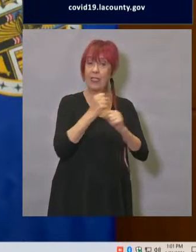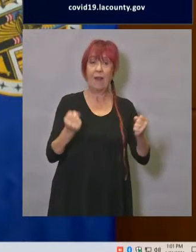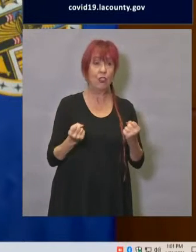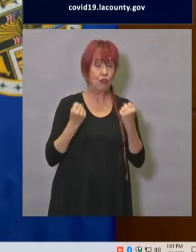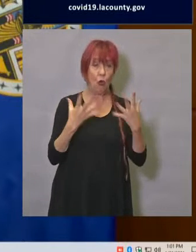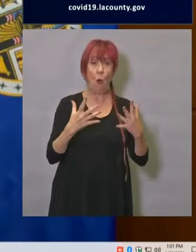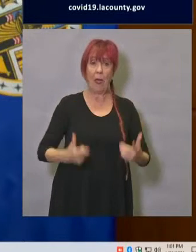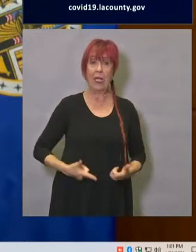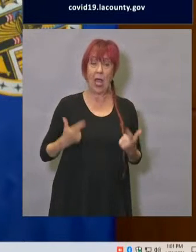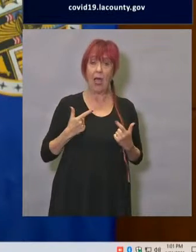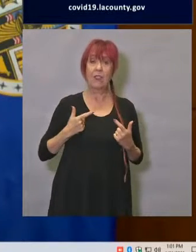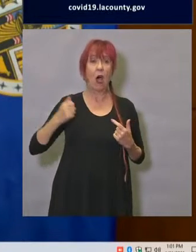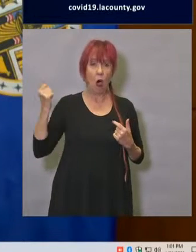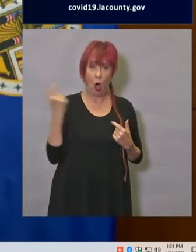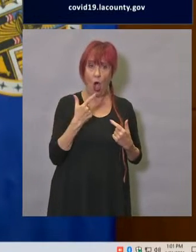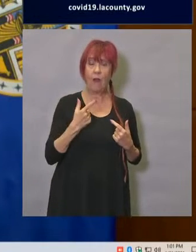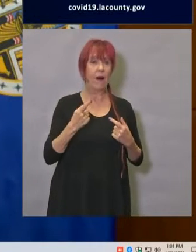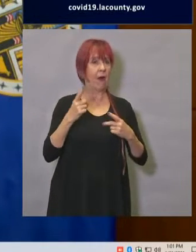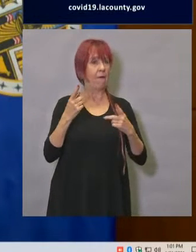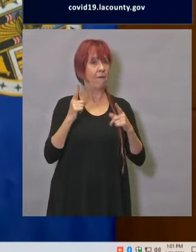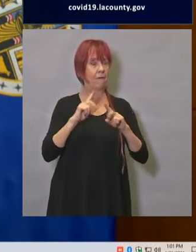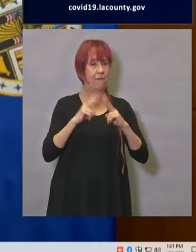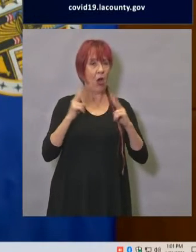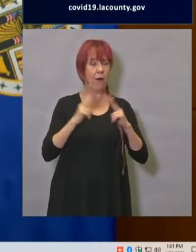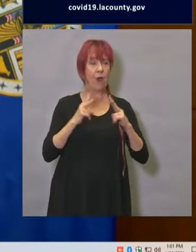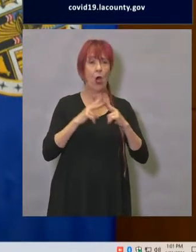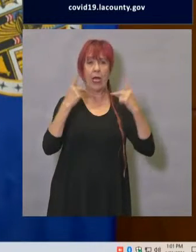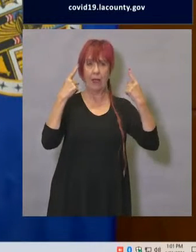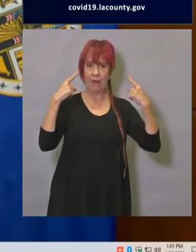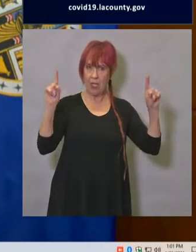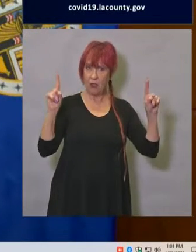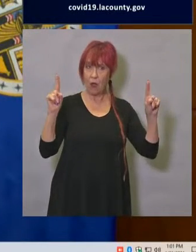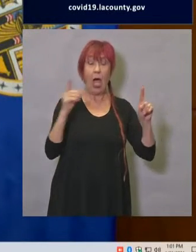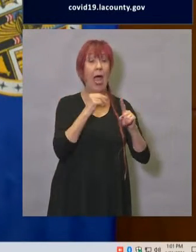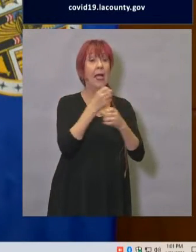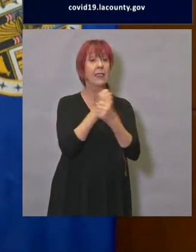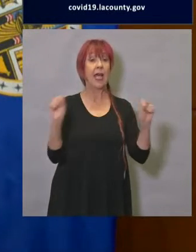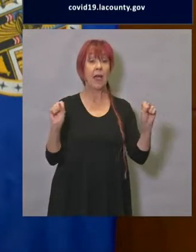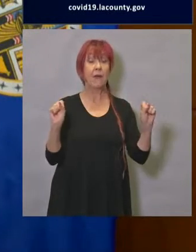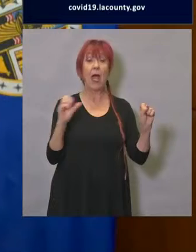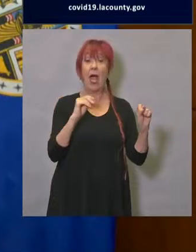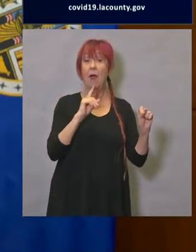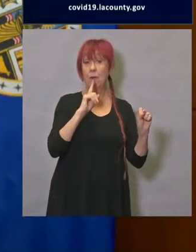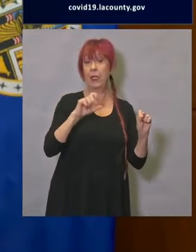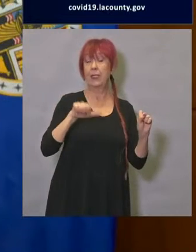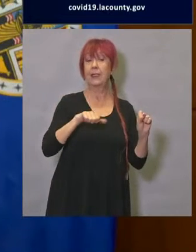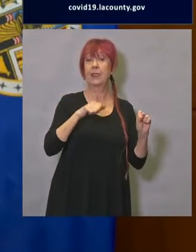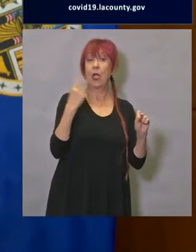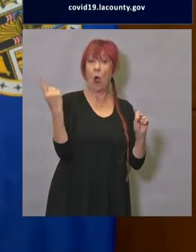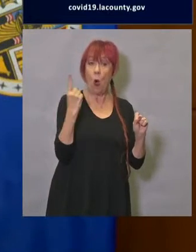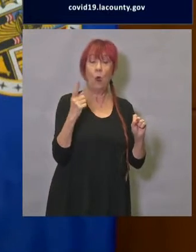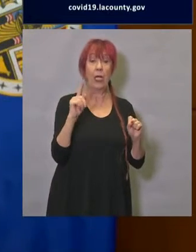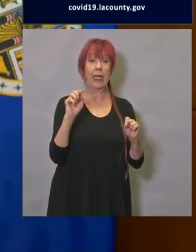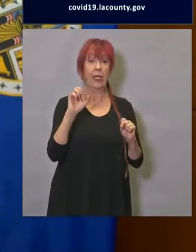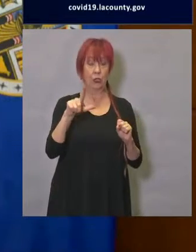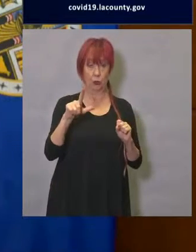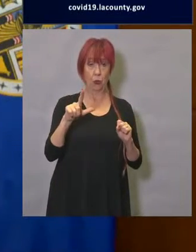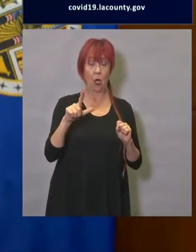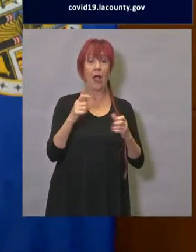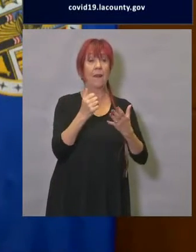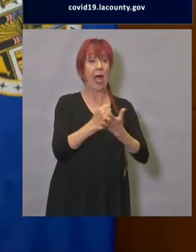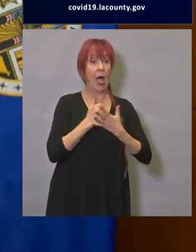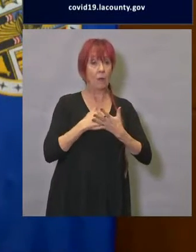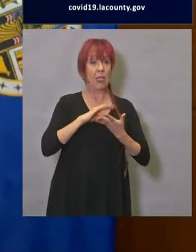highly effective and safe. They are the only tool at this point that we have been waiting for us to return back